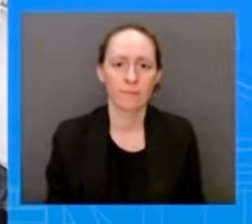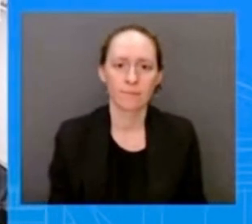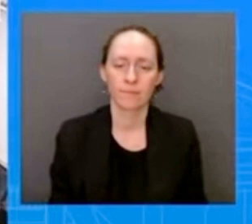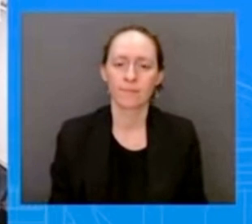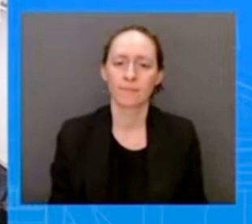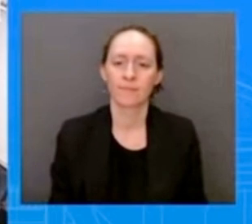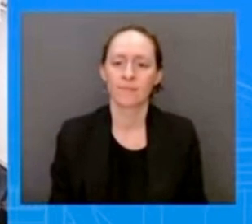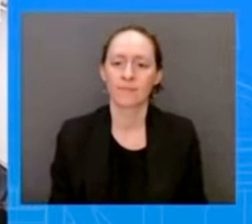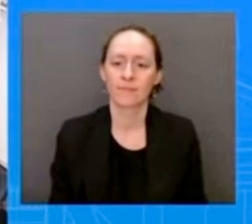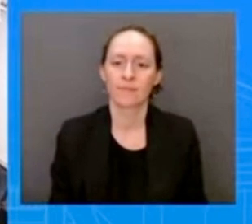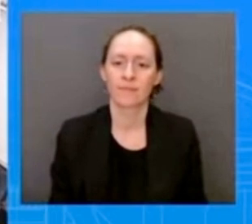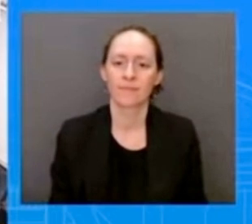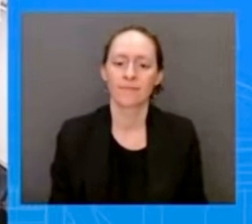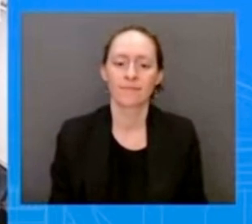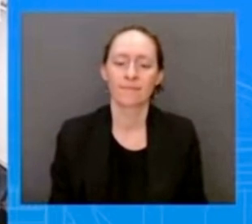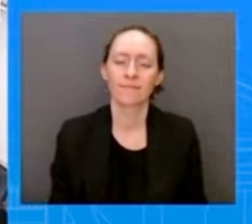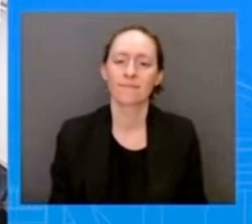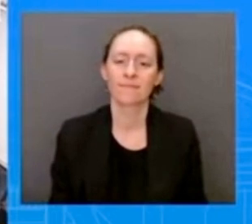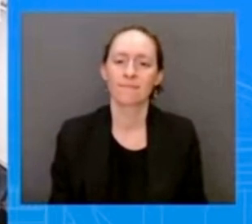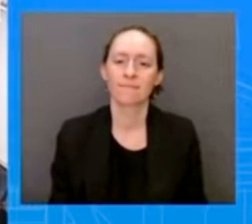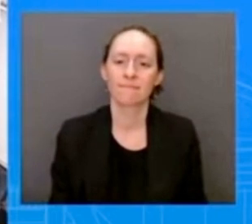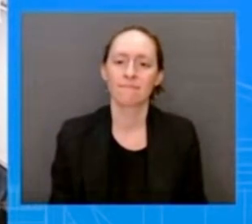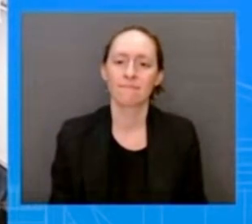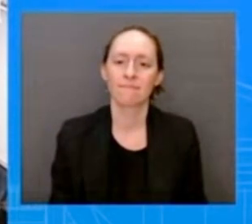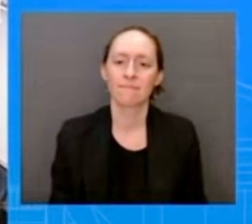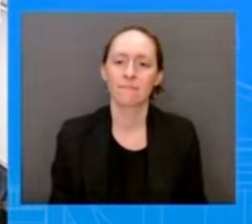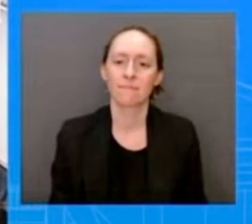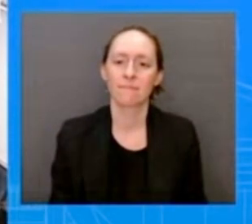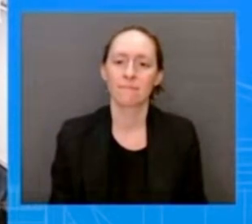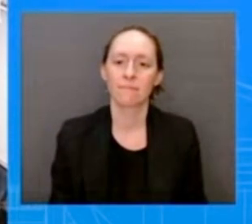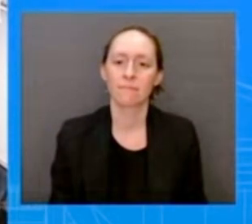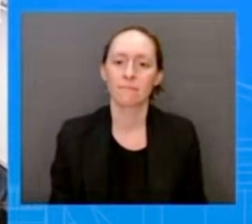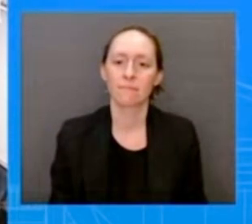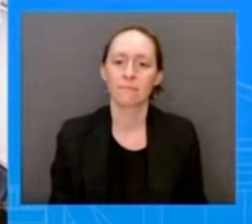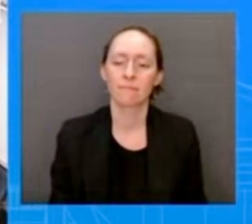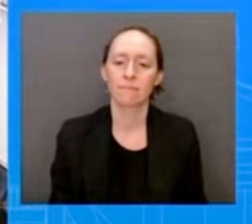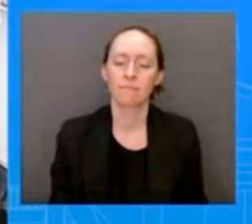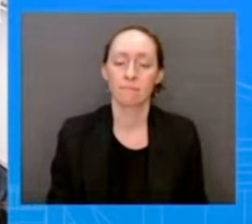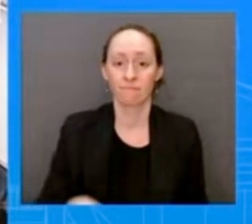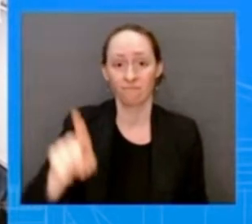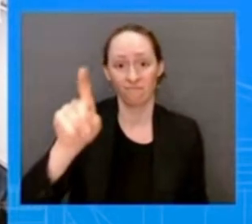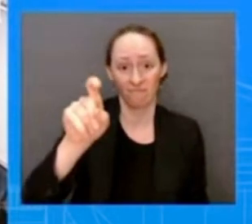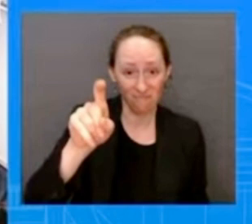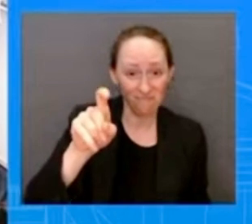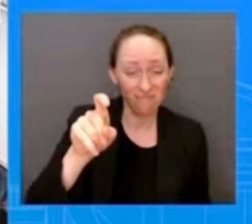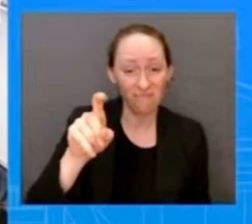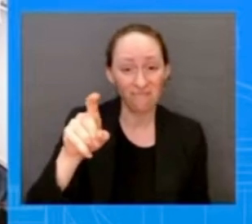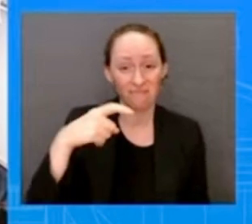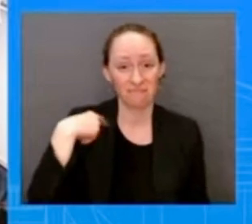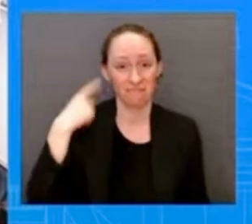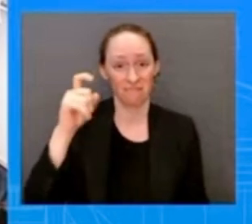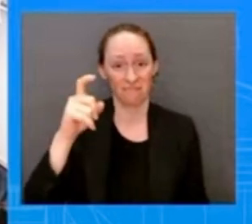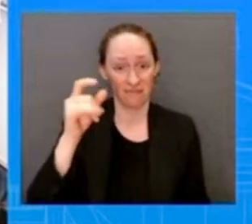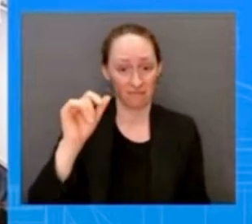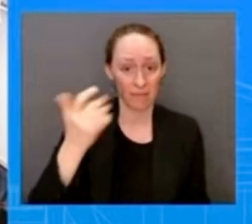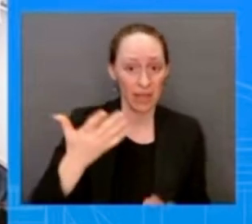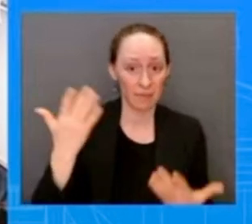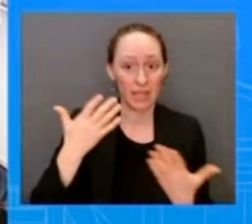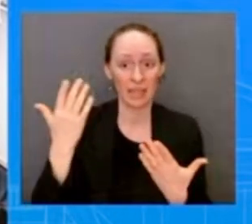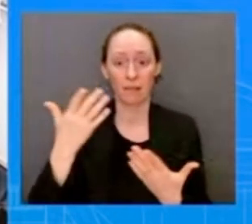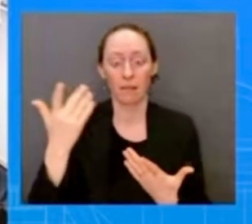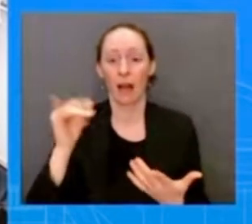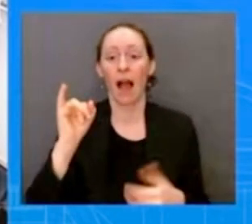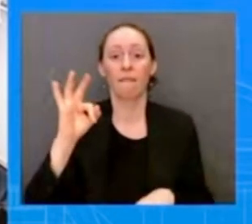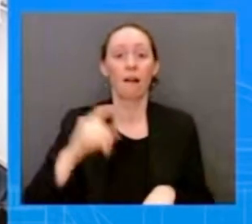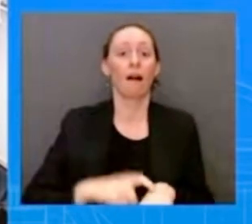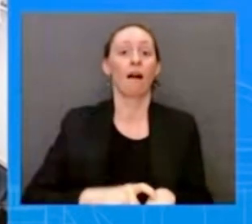a 2+2 press conference with Schultz? We would love for there to be the regular 2+2 press conference. Similarly, are